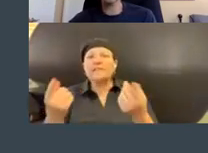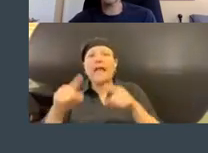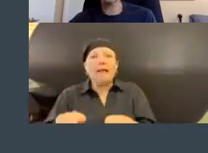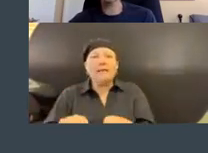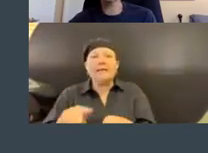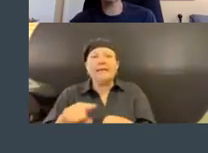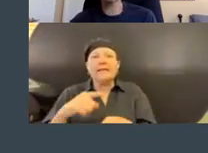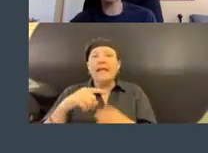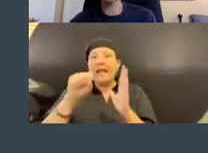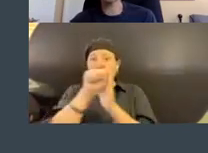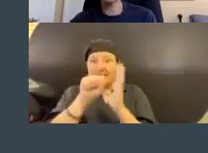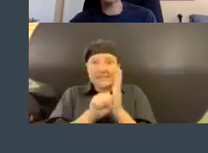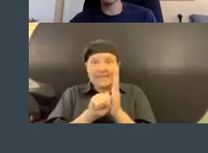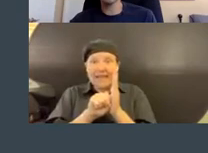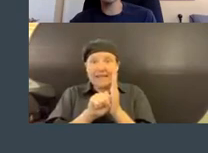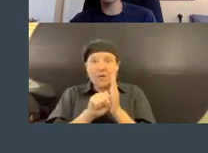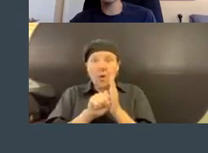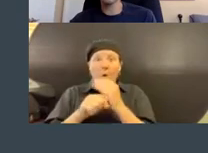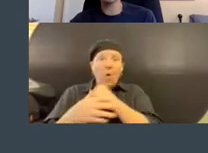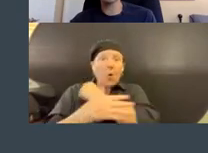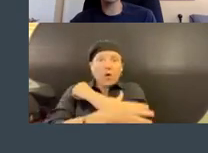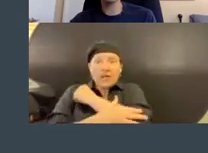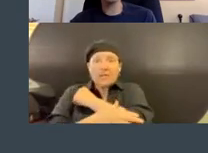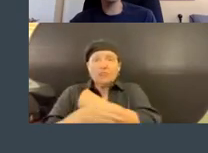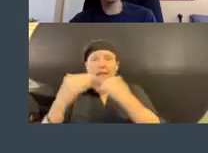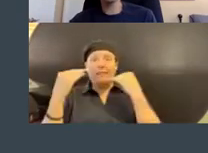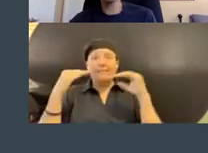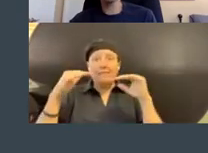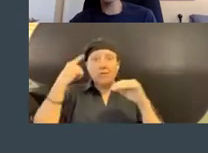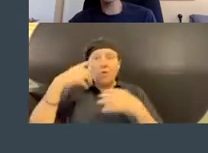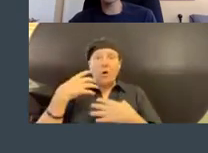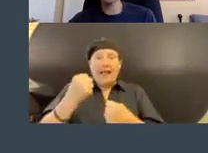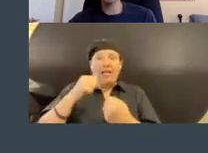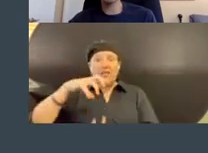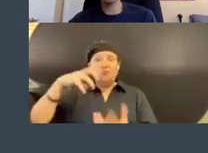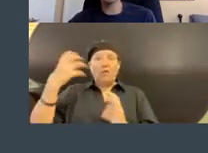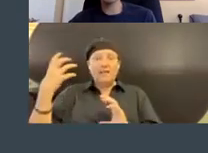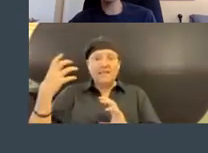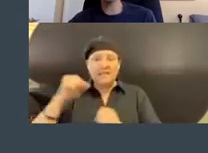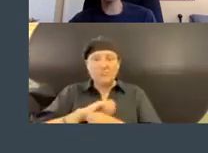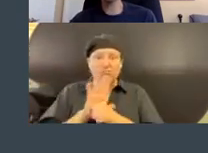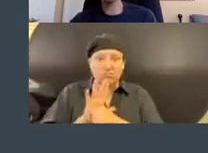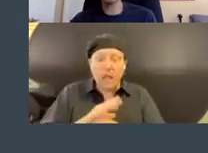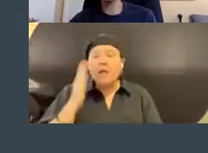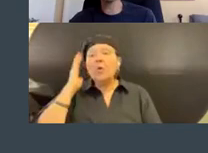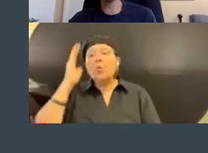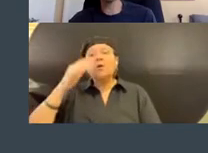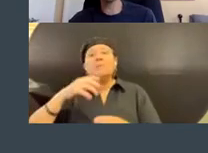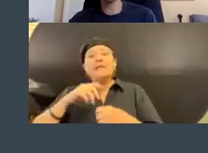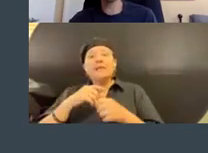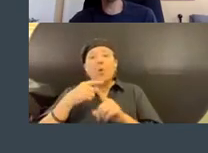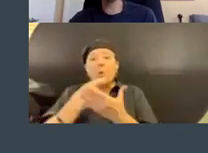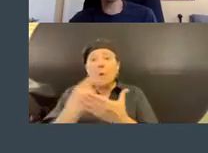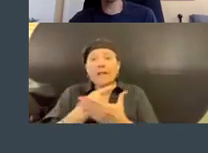and national level in terms of the current health crisis. We'll also be sending out weekly phone messages, and we'll